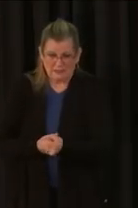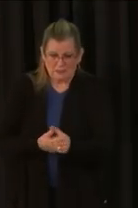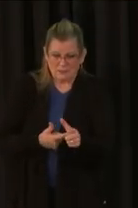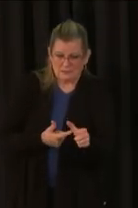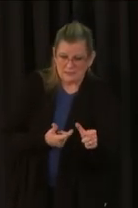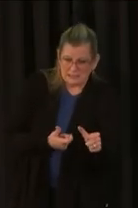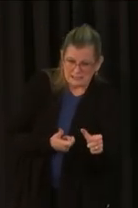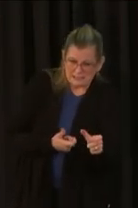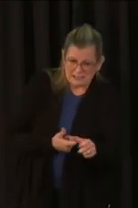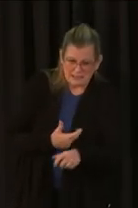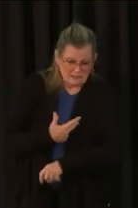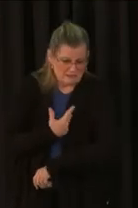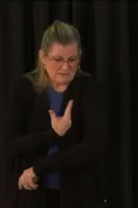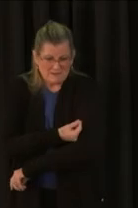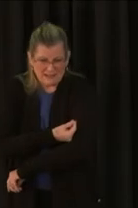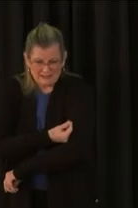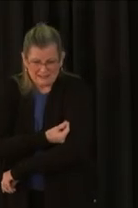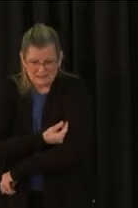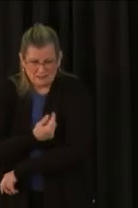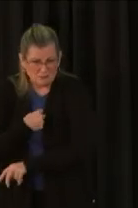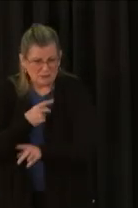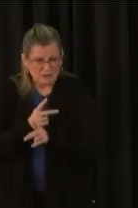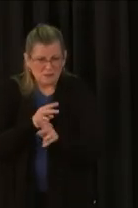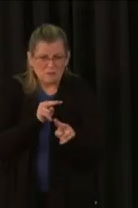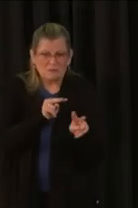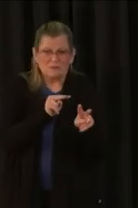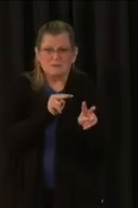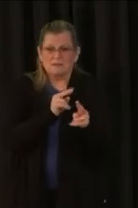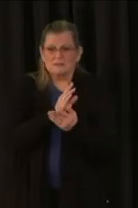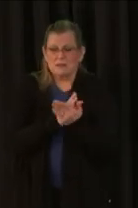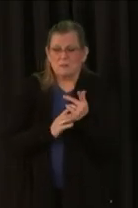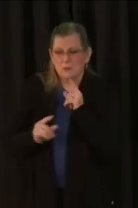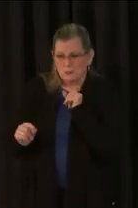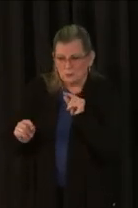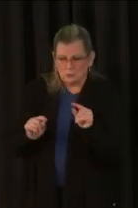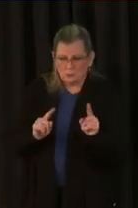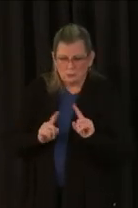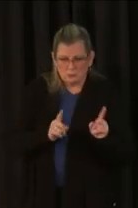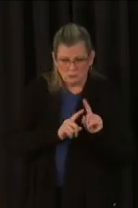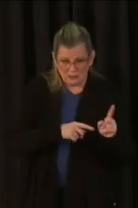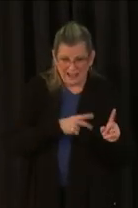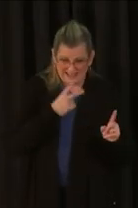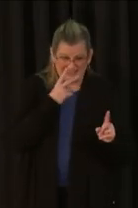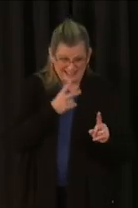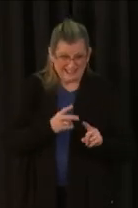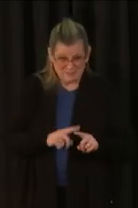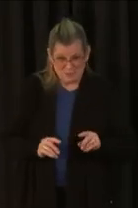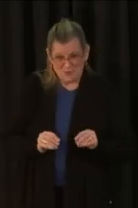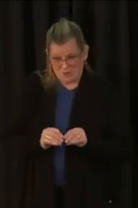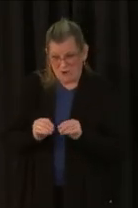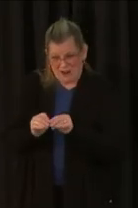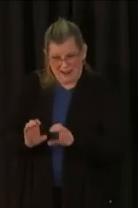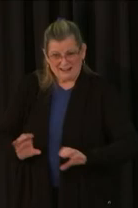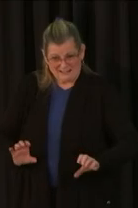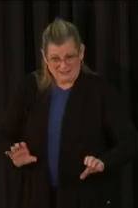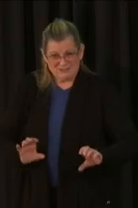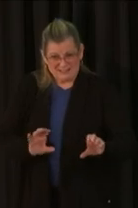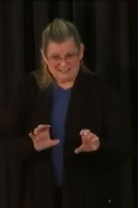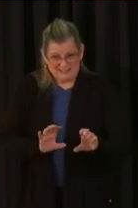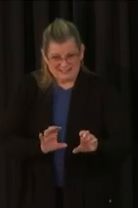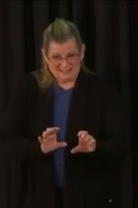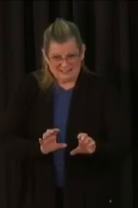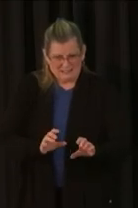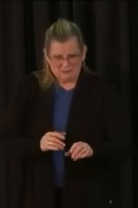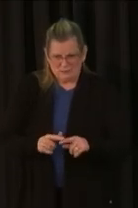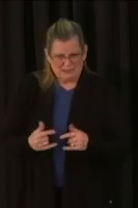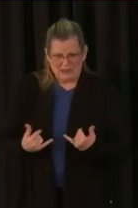the vaccine, because we were anticipating, based on sort of the announcements in December, that we would have seen more activity and people booking events, and the